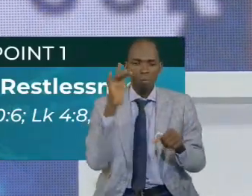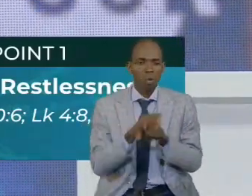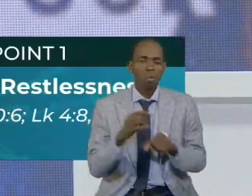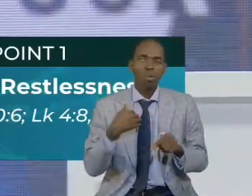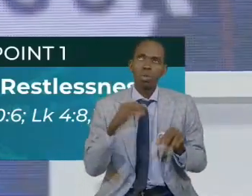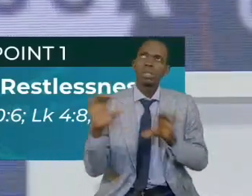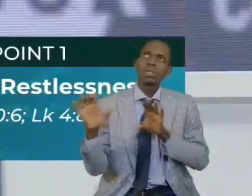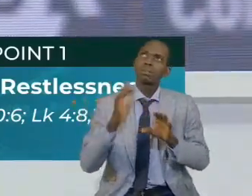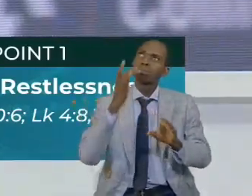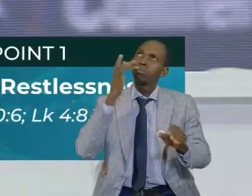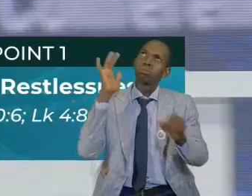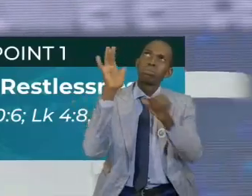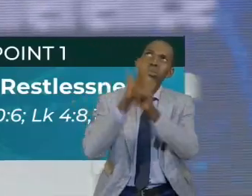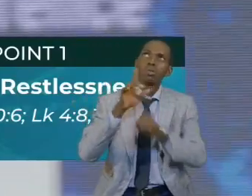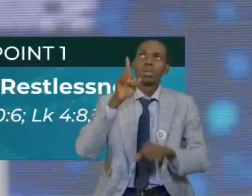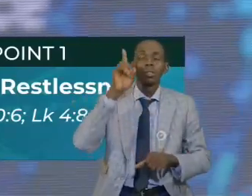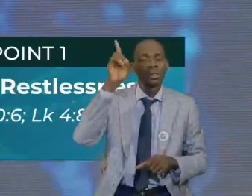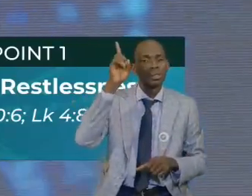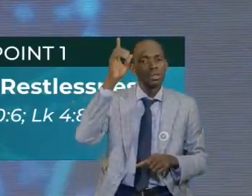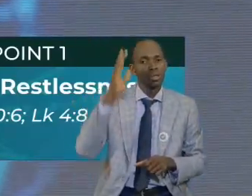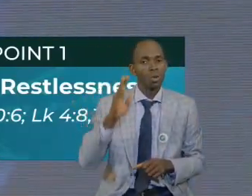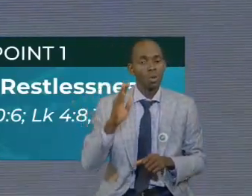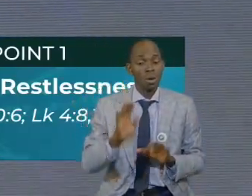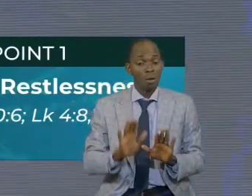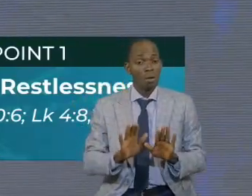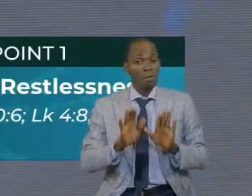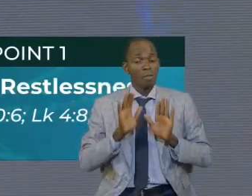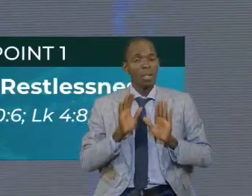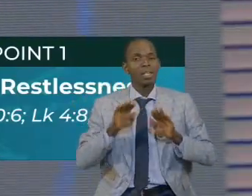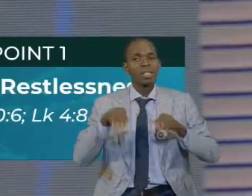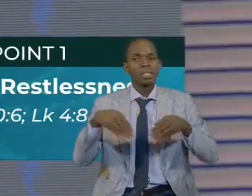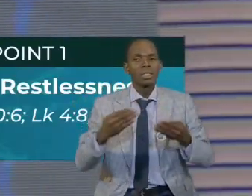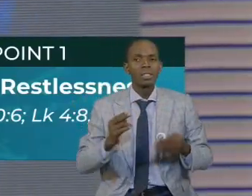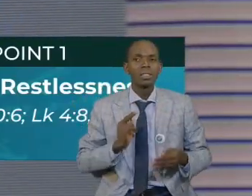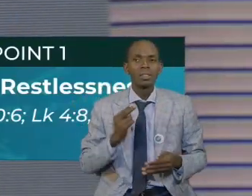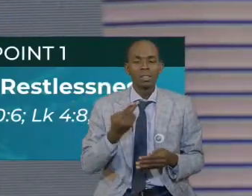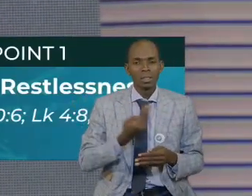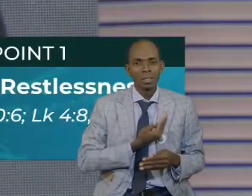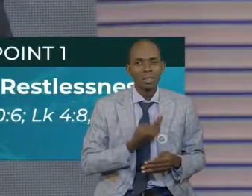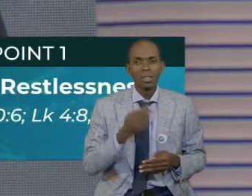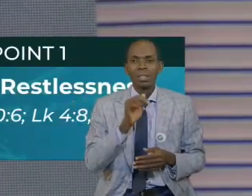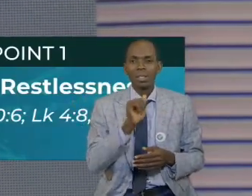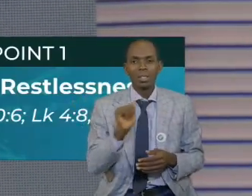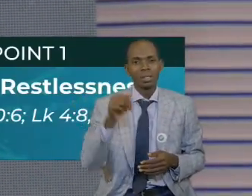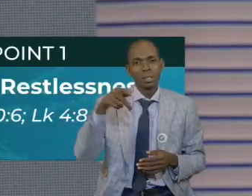God. Fear gives us a porous brain.